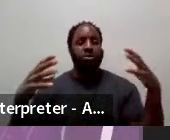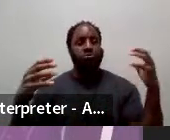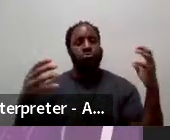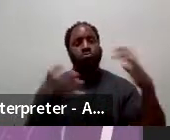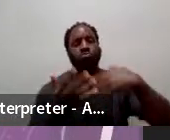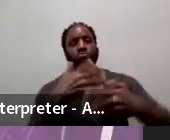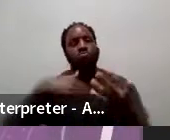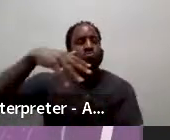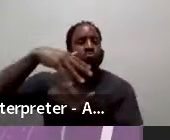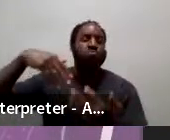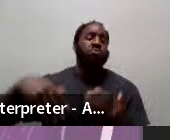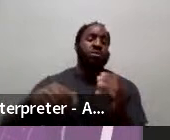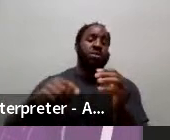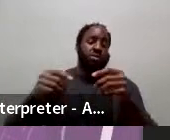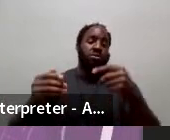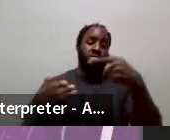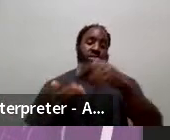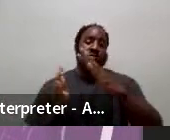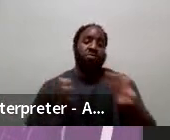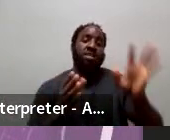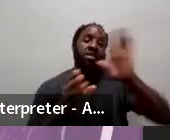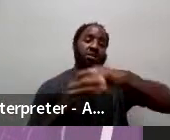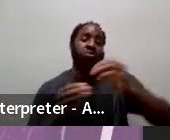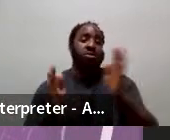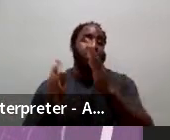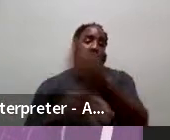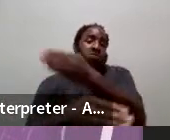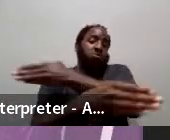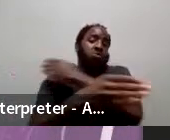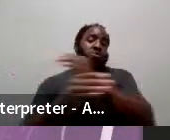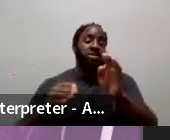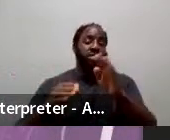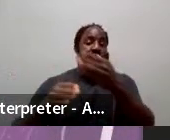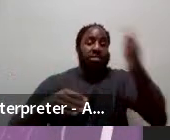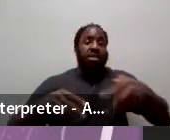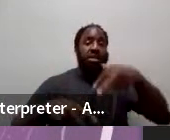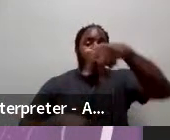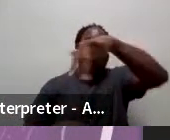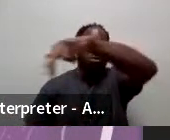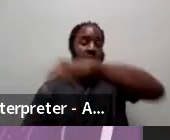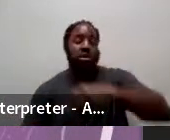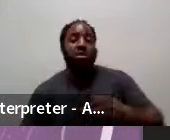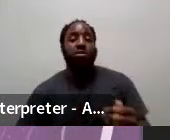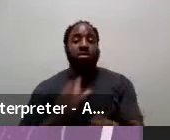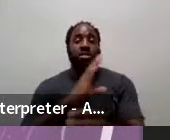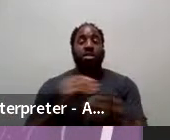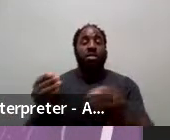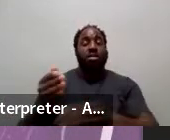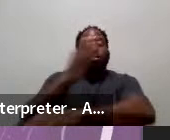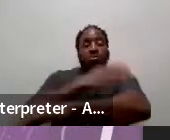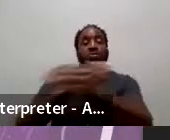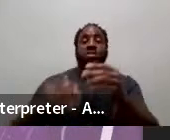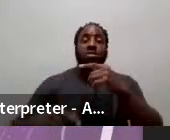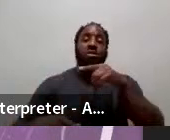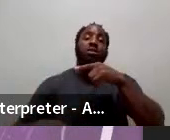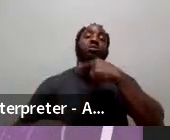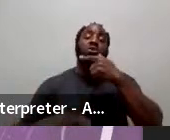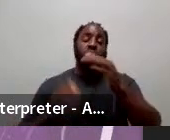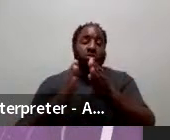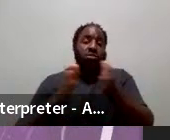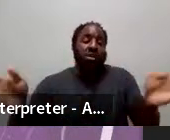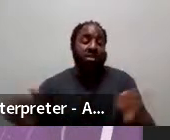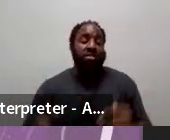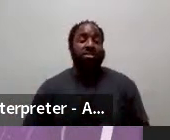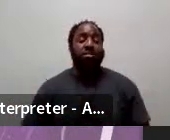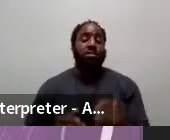to expanded open spaces to rethinking about how we get around the community. It also means thoughtful